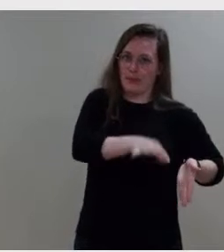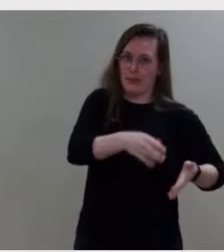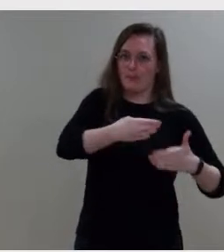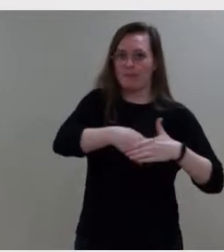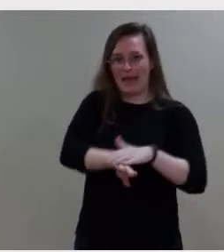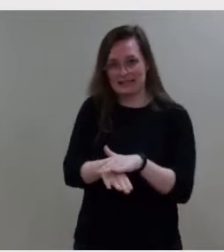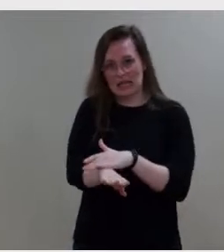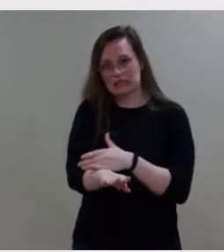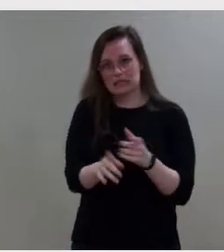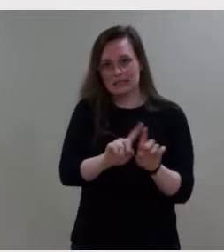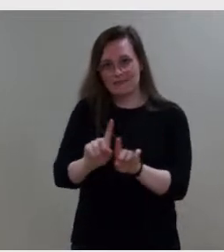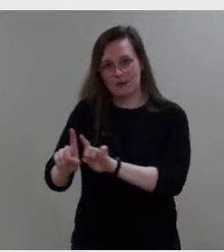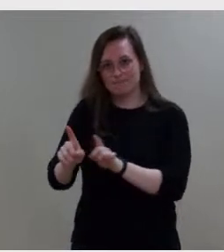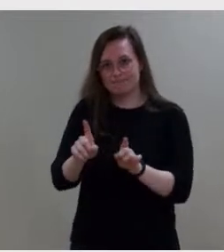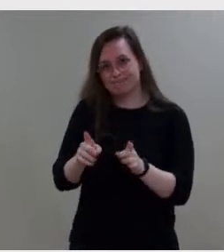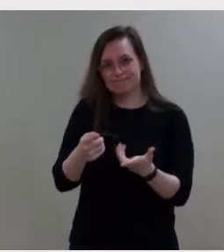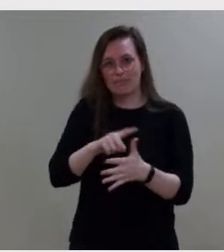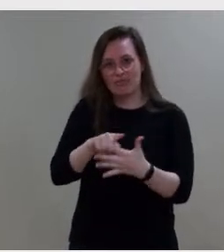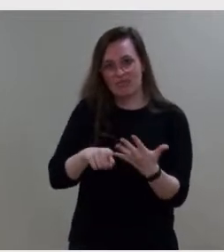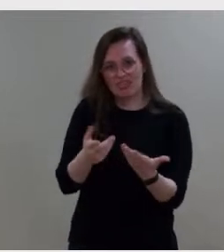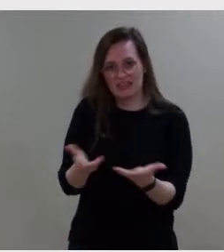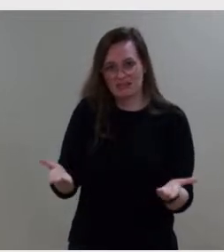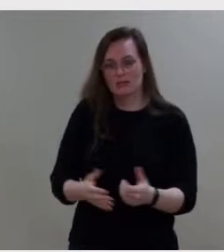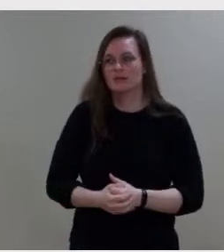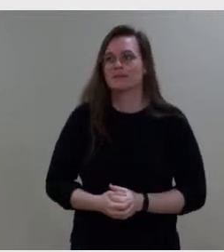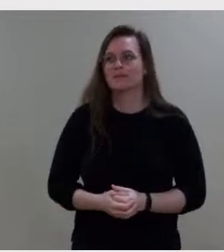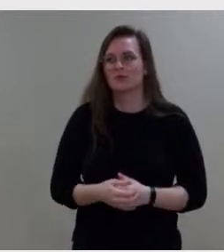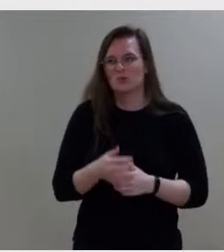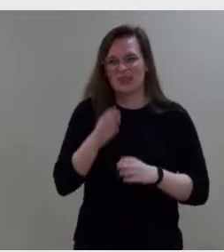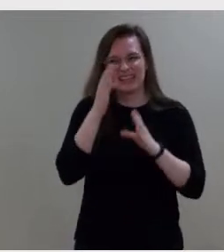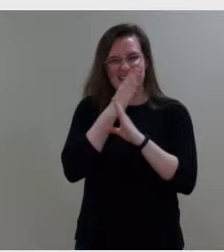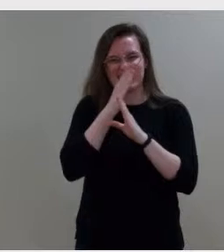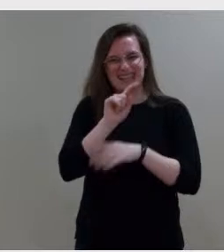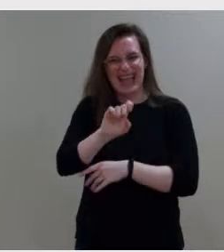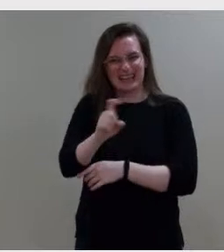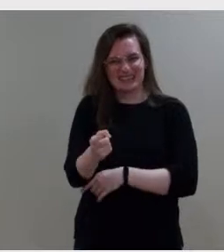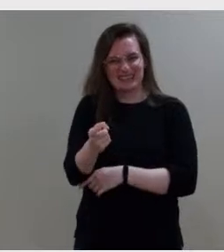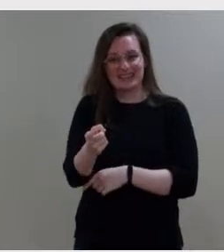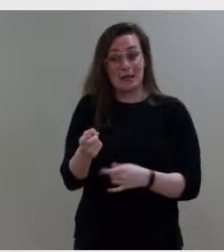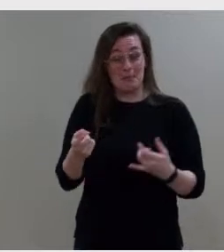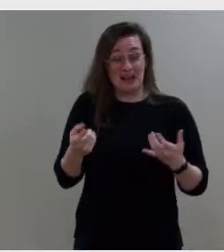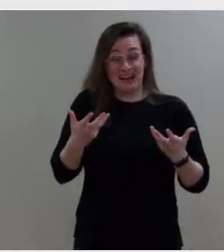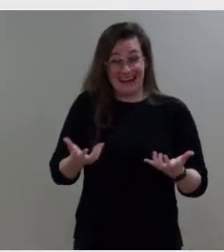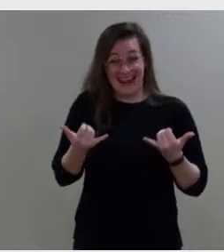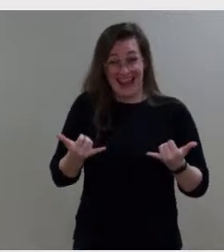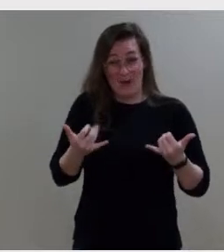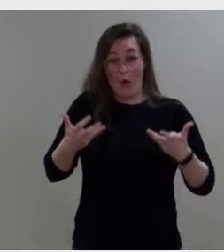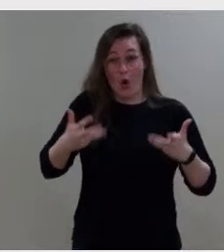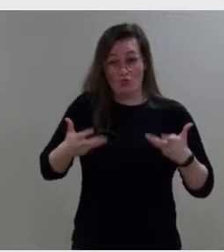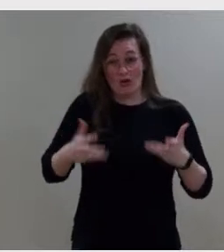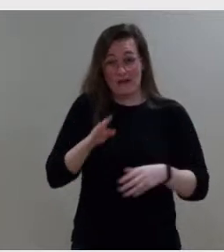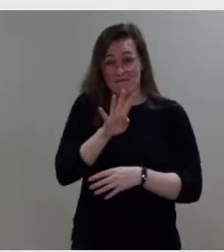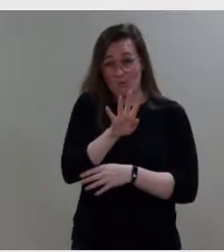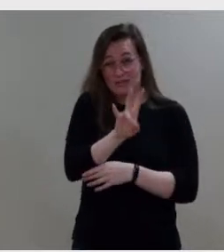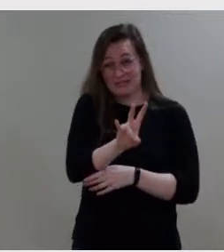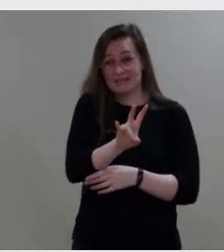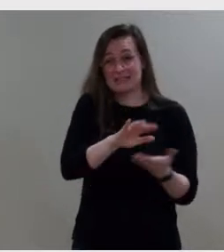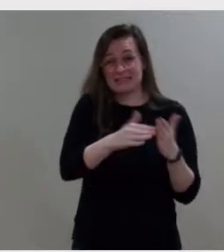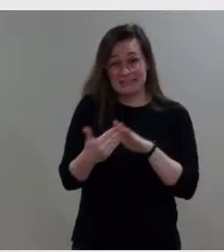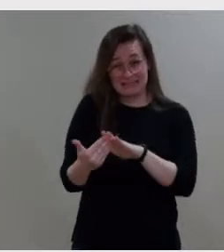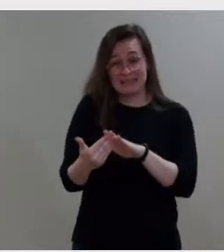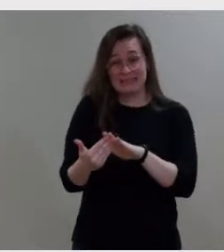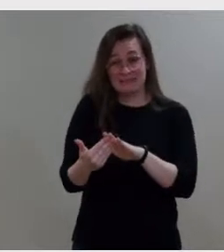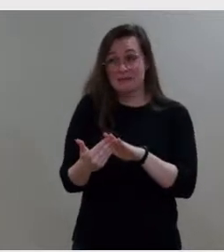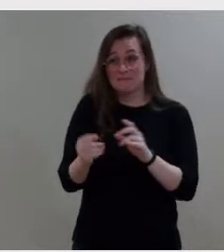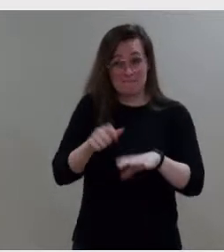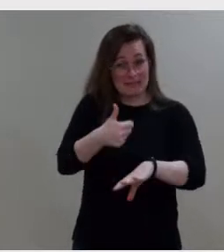It is a hidden tax. 47 out of 49 municipalities currently have a D-transfer tax in Nova Scotia, and they include